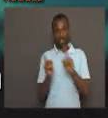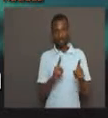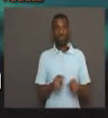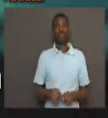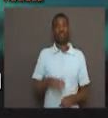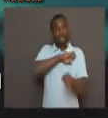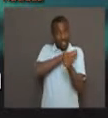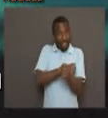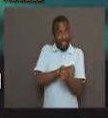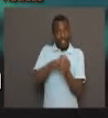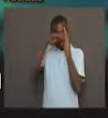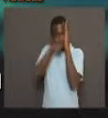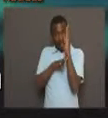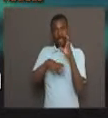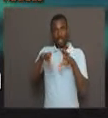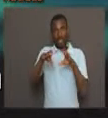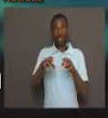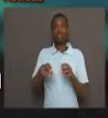move closer.